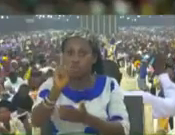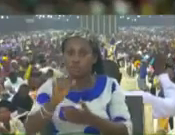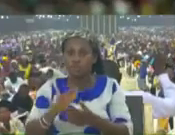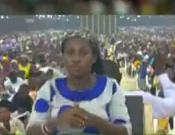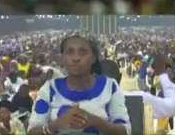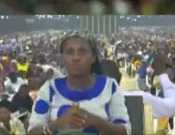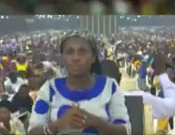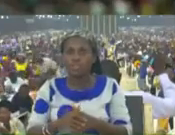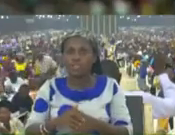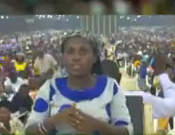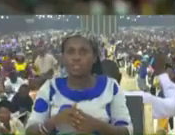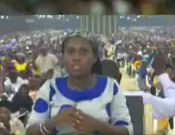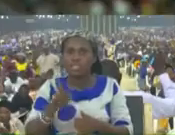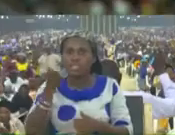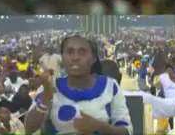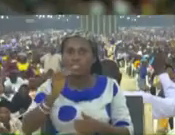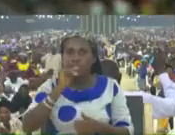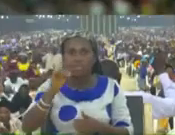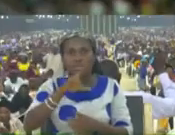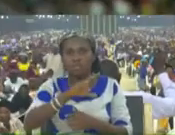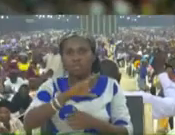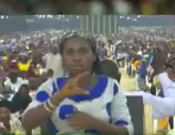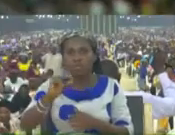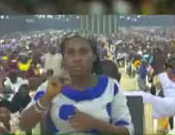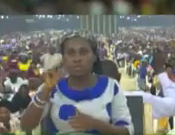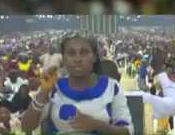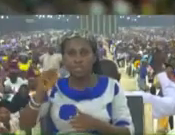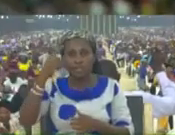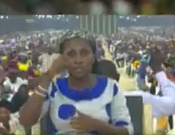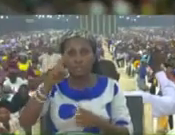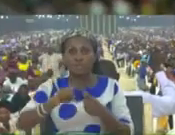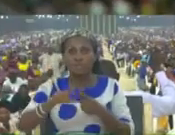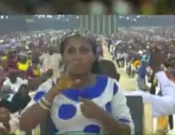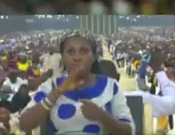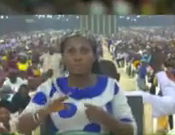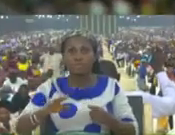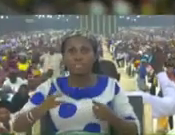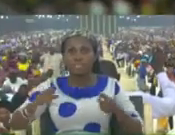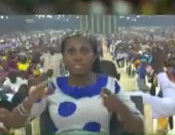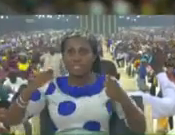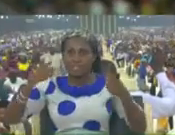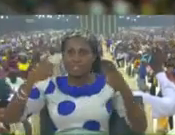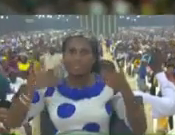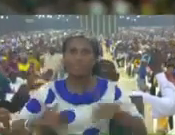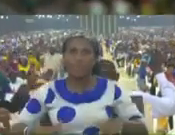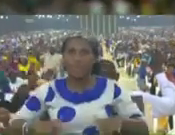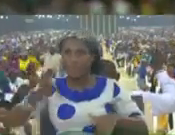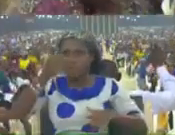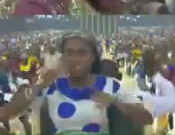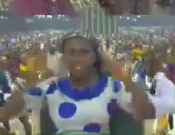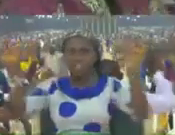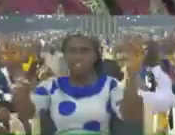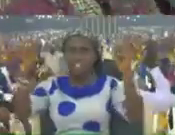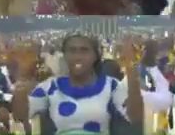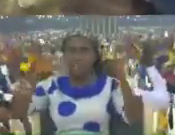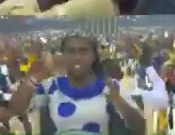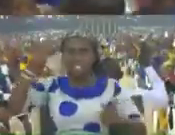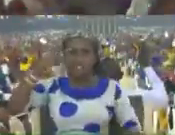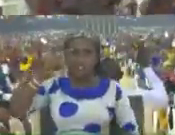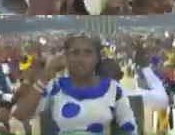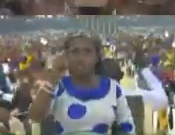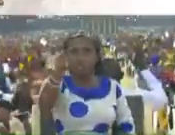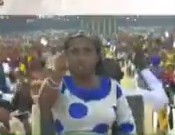He said, there's no need for you to be depressed because victory is at hand.